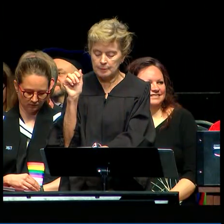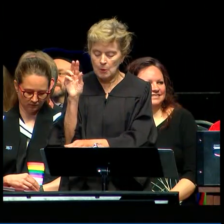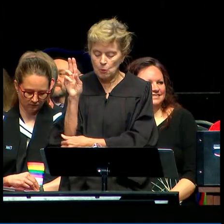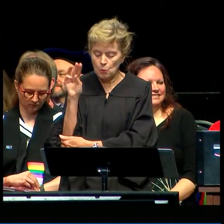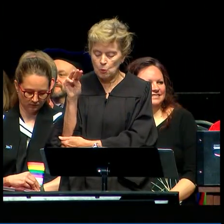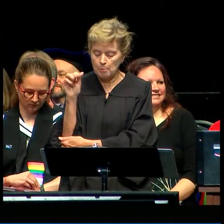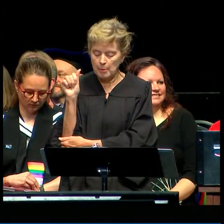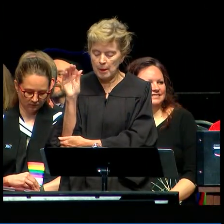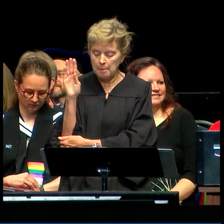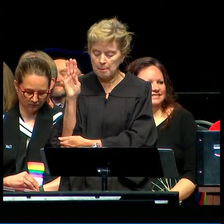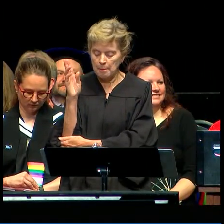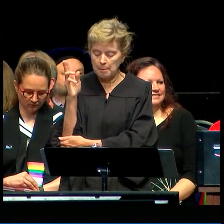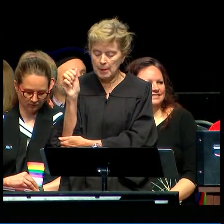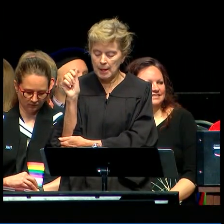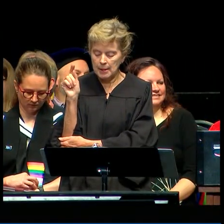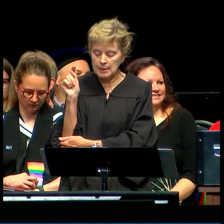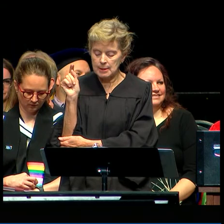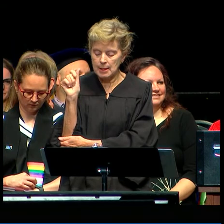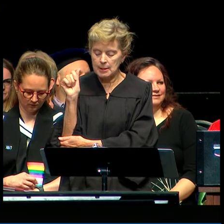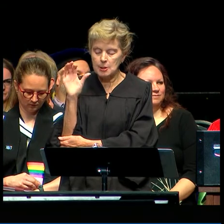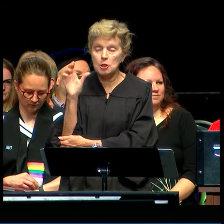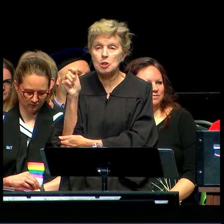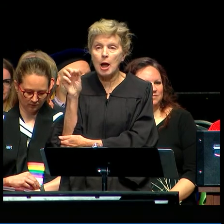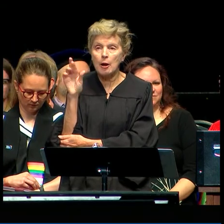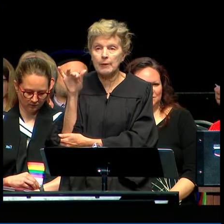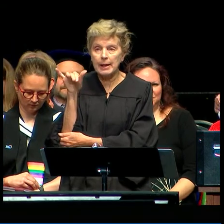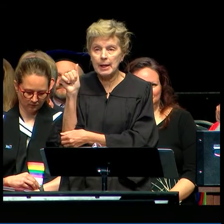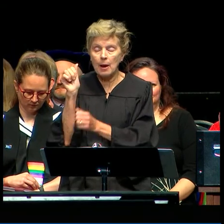Uma Bhattacharya, with distinction.